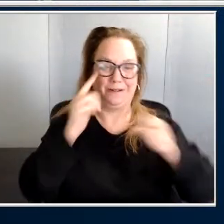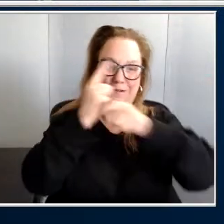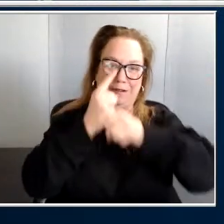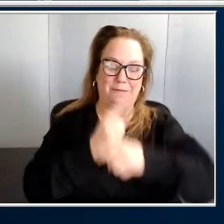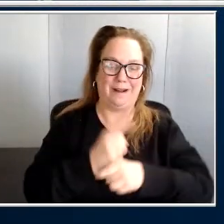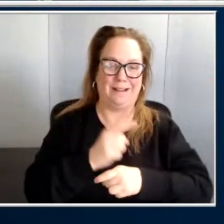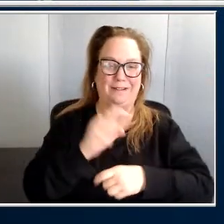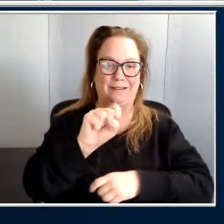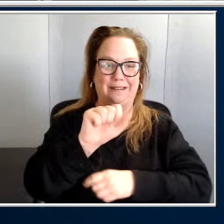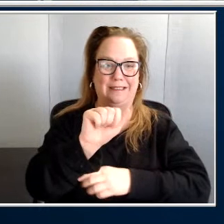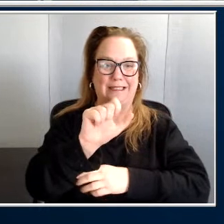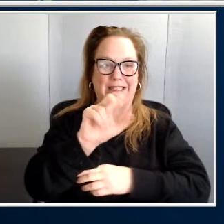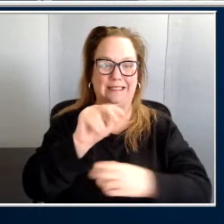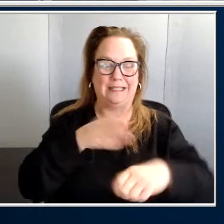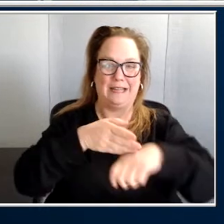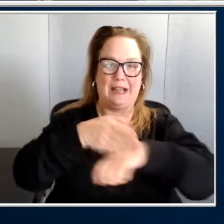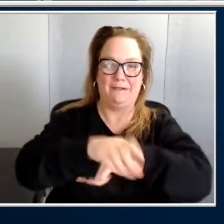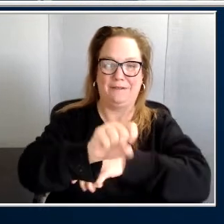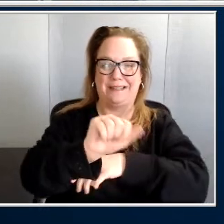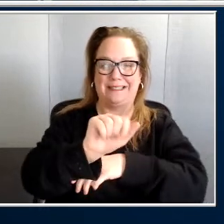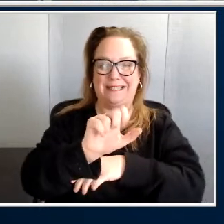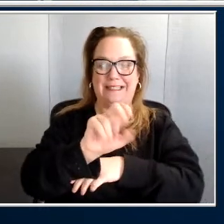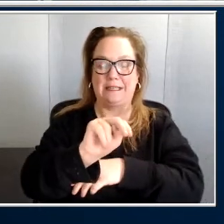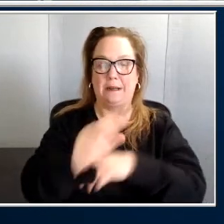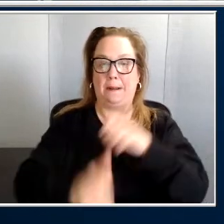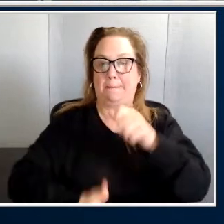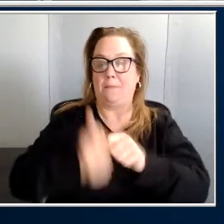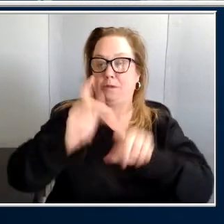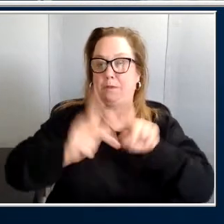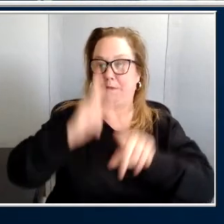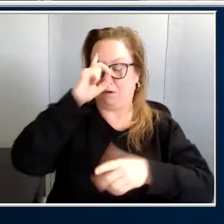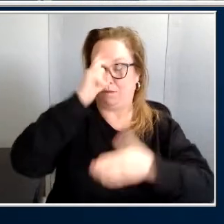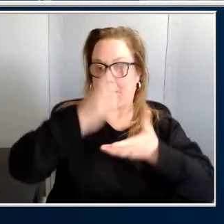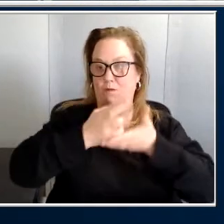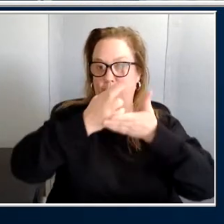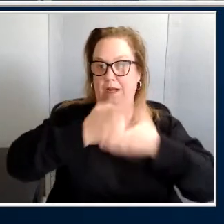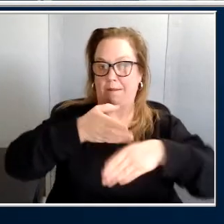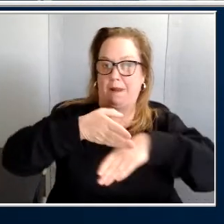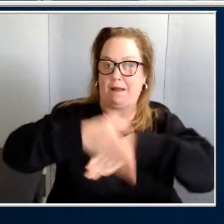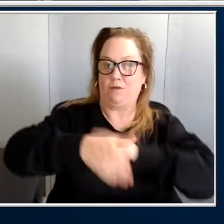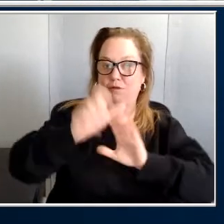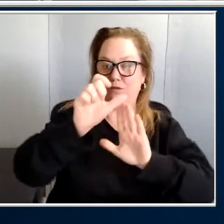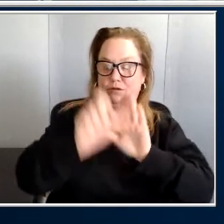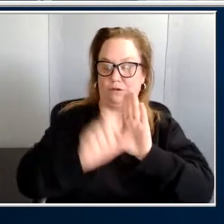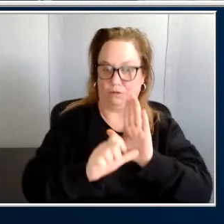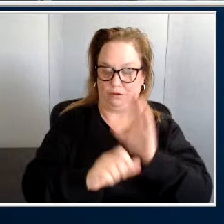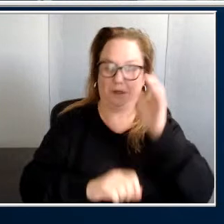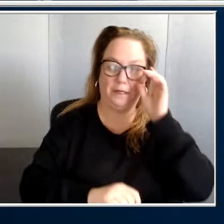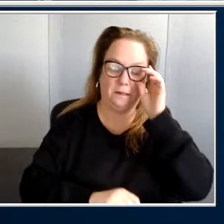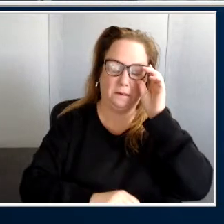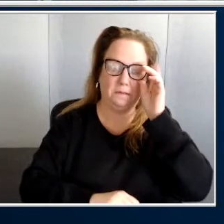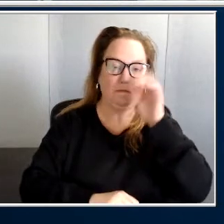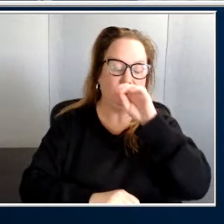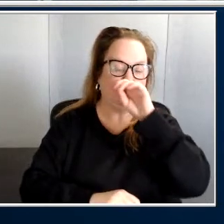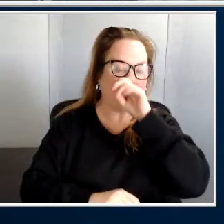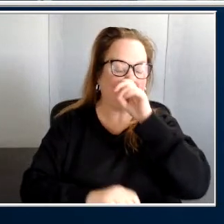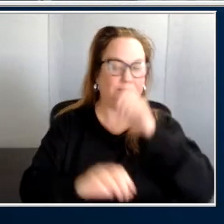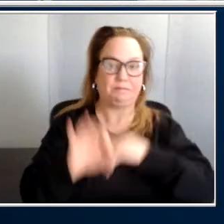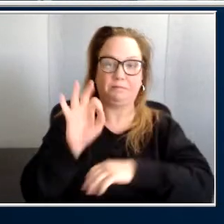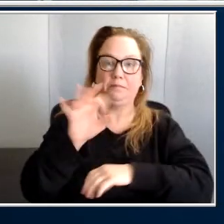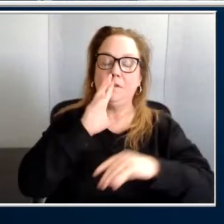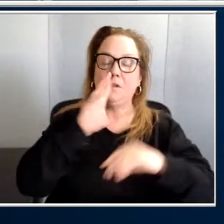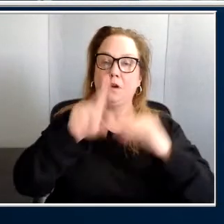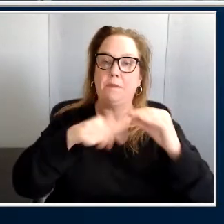the postseason. So anyways, most people know about rehab after a surgery, absolutely. But you preach about the importance